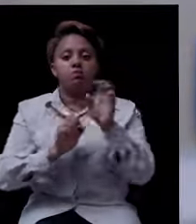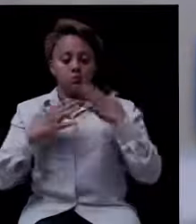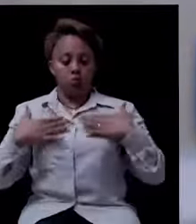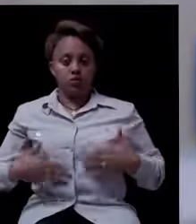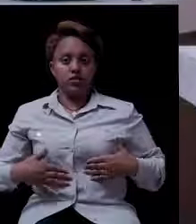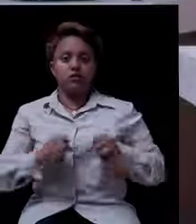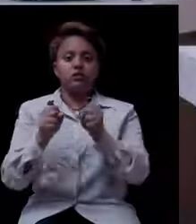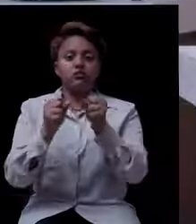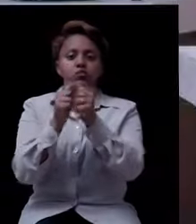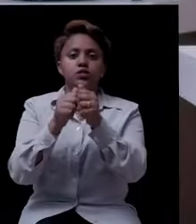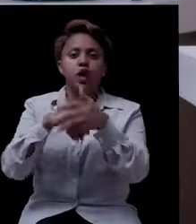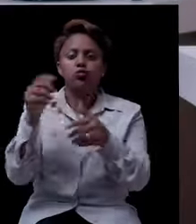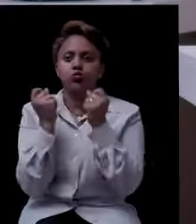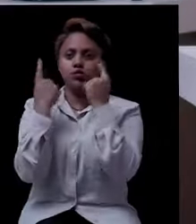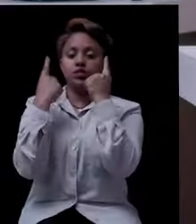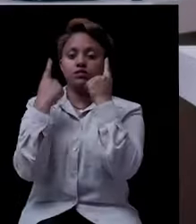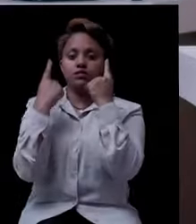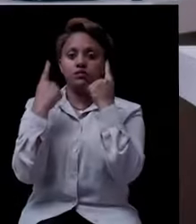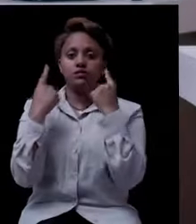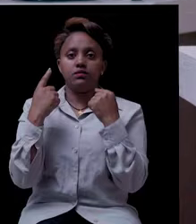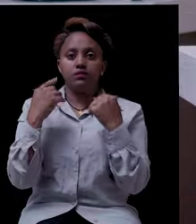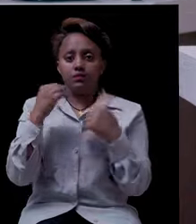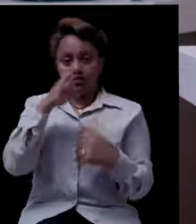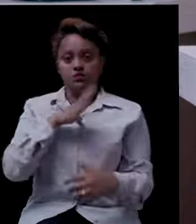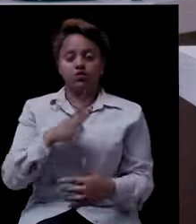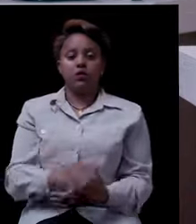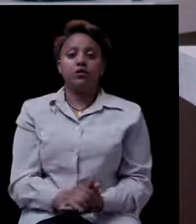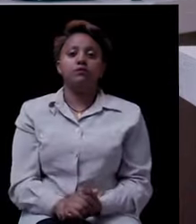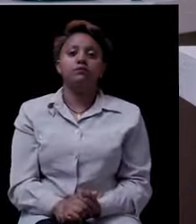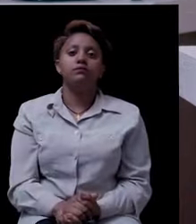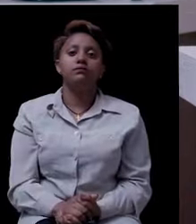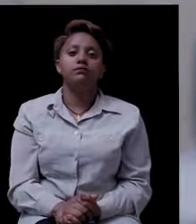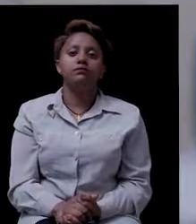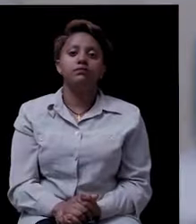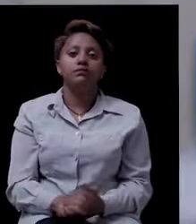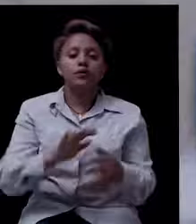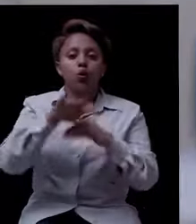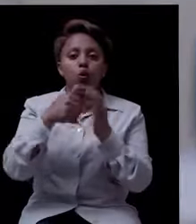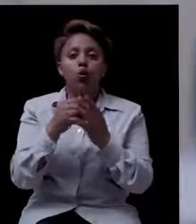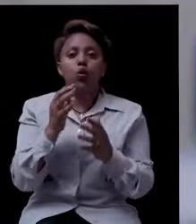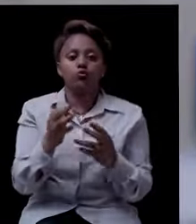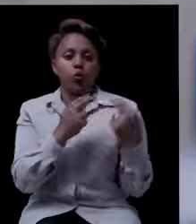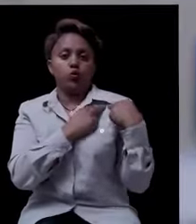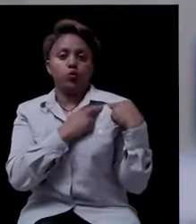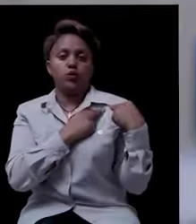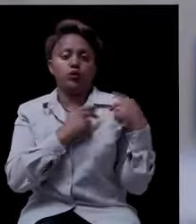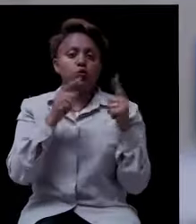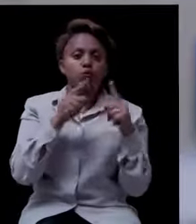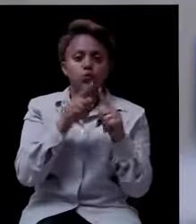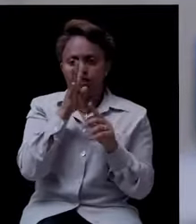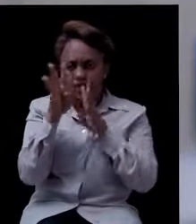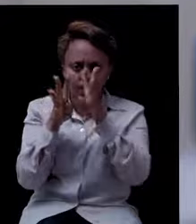from the individual. The goal of autonomic computing is to create systems that run themselves, capable of high functioning